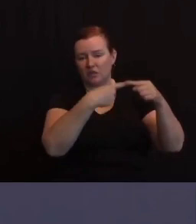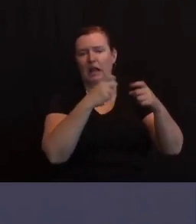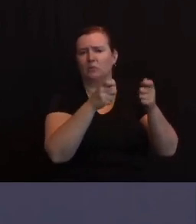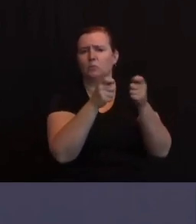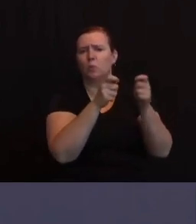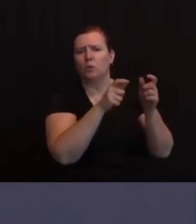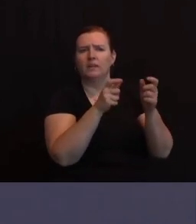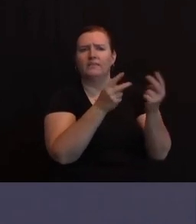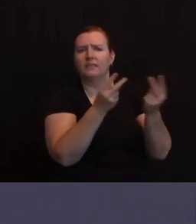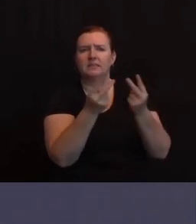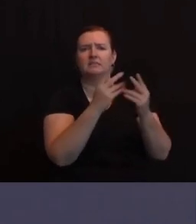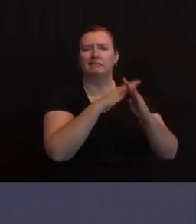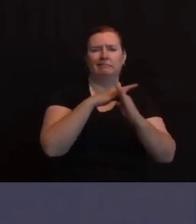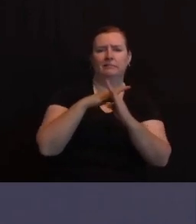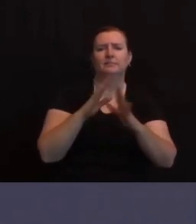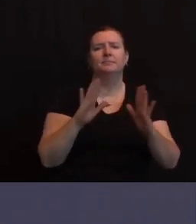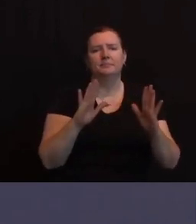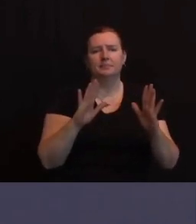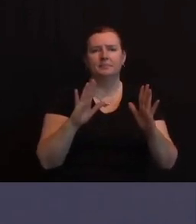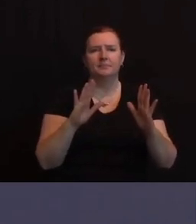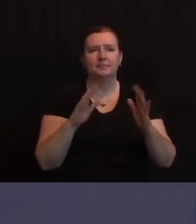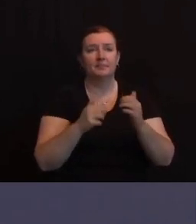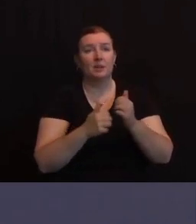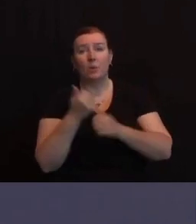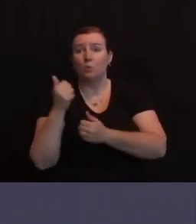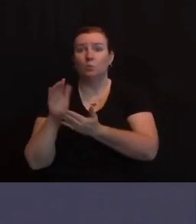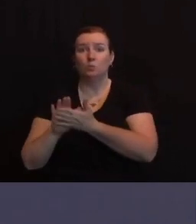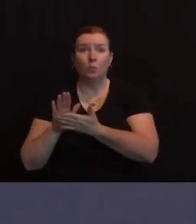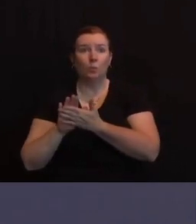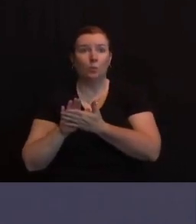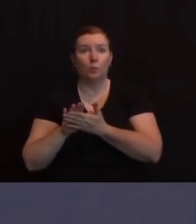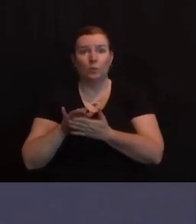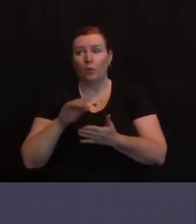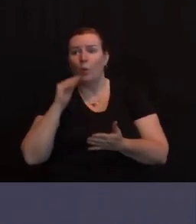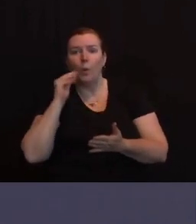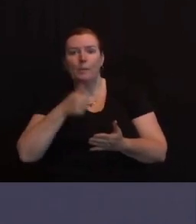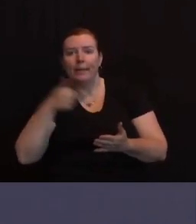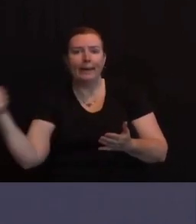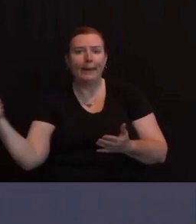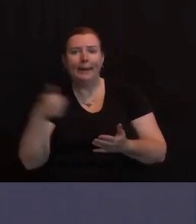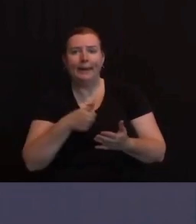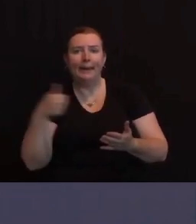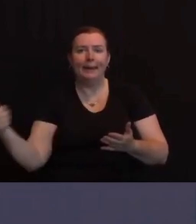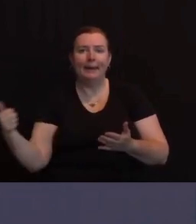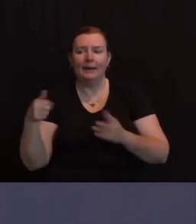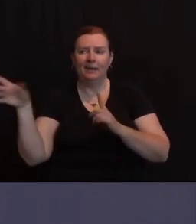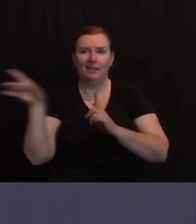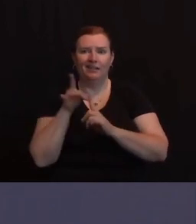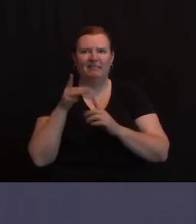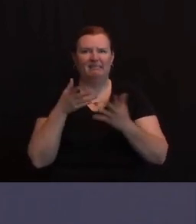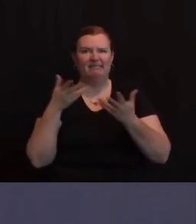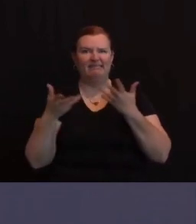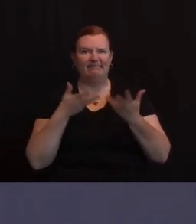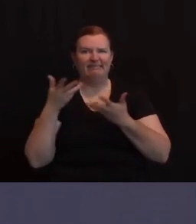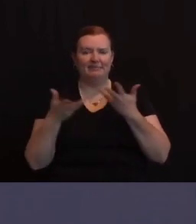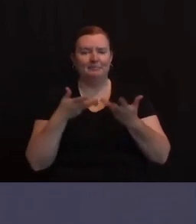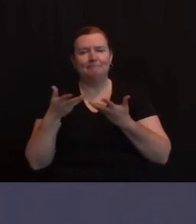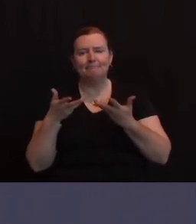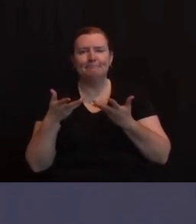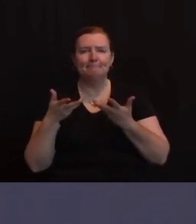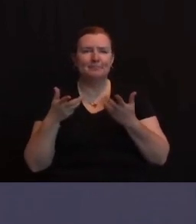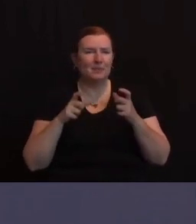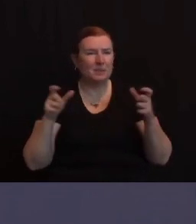house parties are not good, but for the most part, that's been good. We're limiting attendance and asking folks to wear face